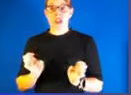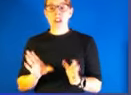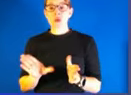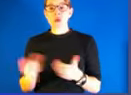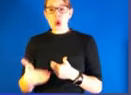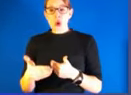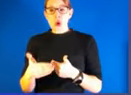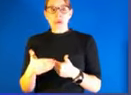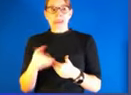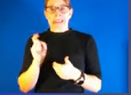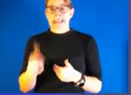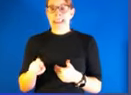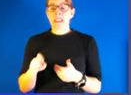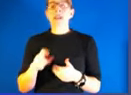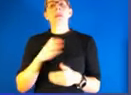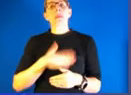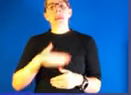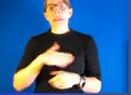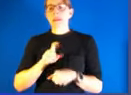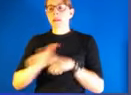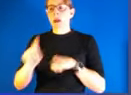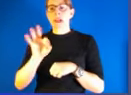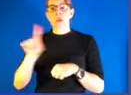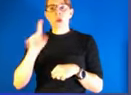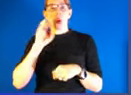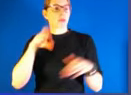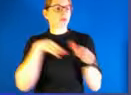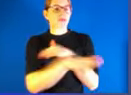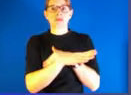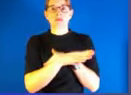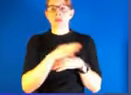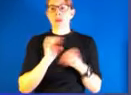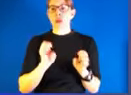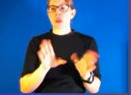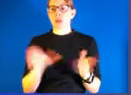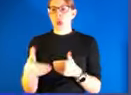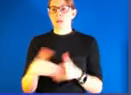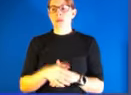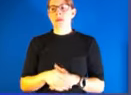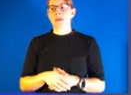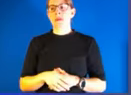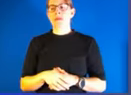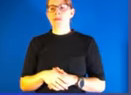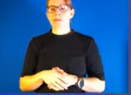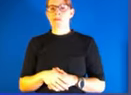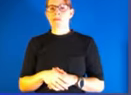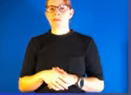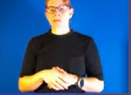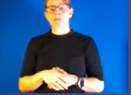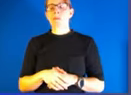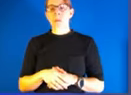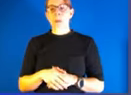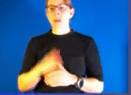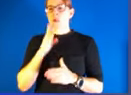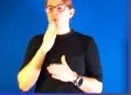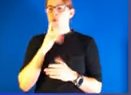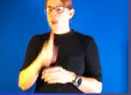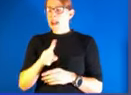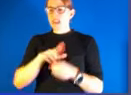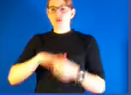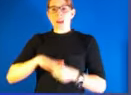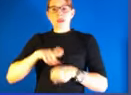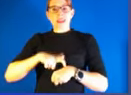call 911. Please come to our emergency department. Just use really good judgment, because it is a really stressful time right now, and